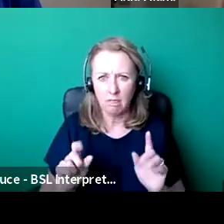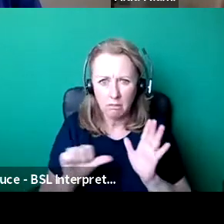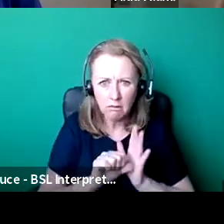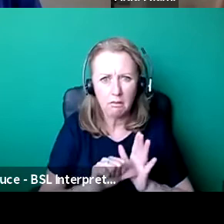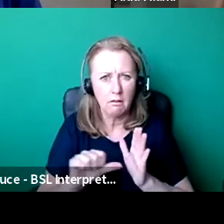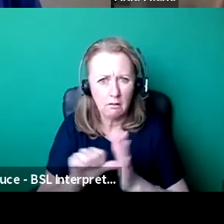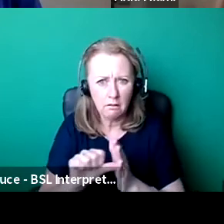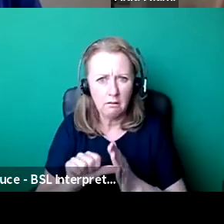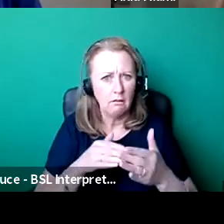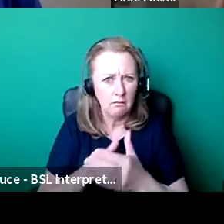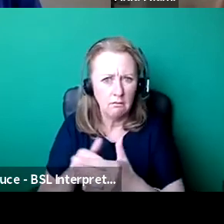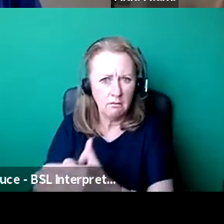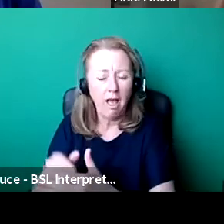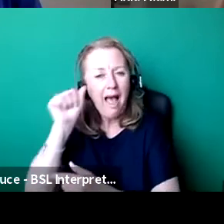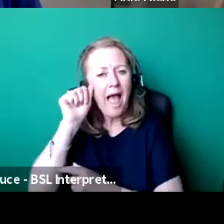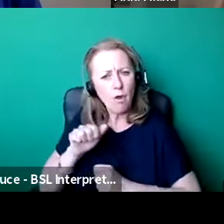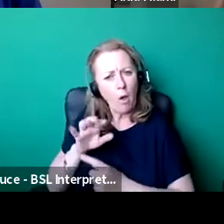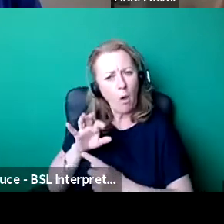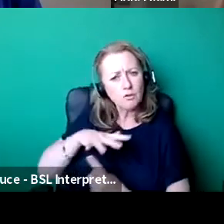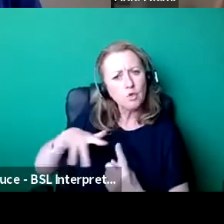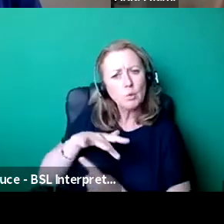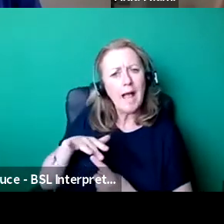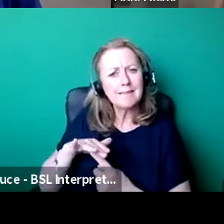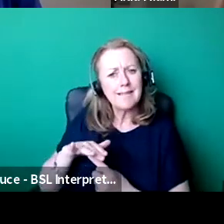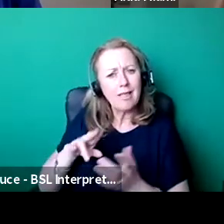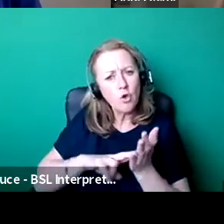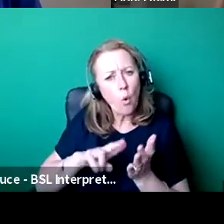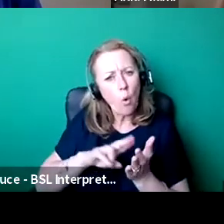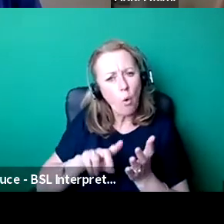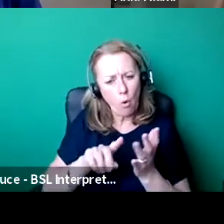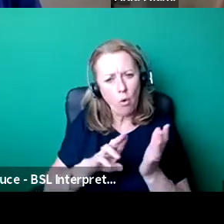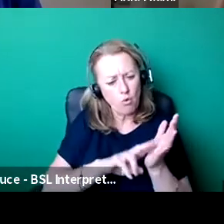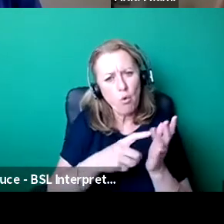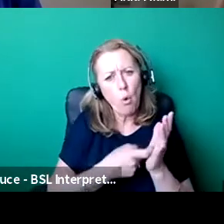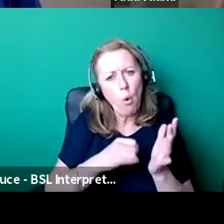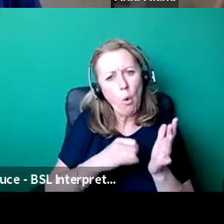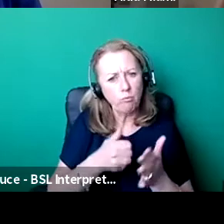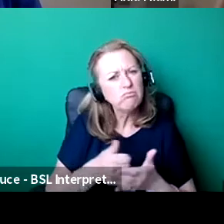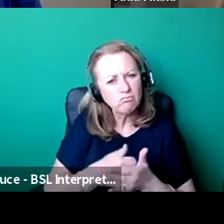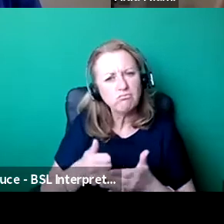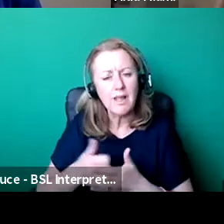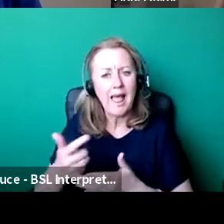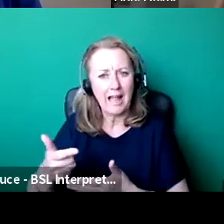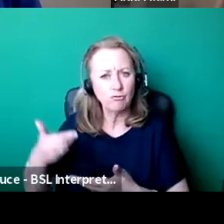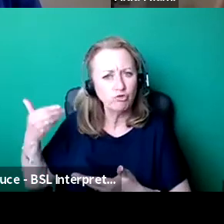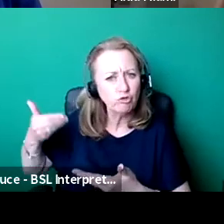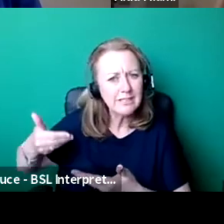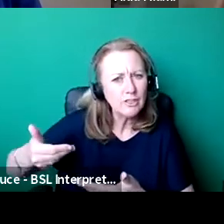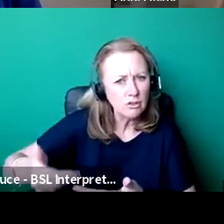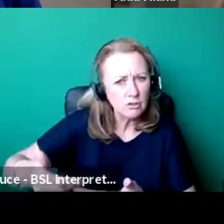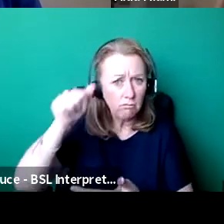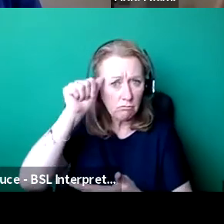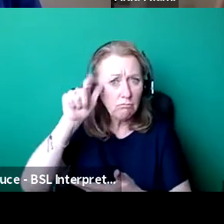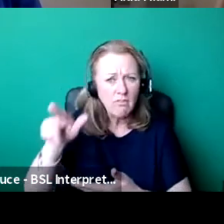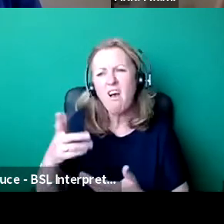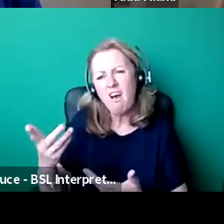we know the society norms and we know the traditions, and you are prepared to face these traditions. You are not to face them, but